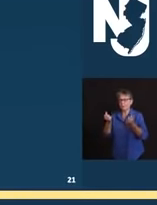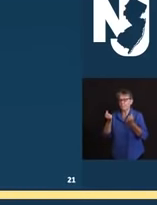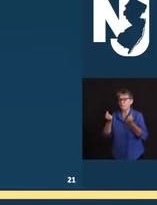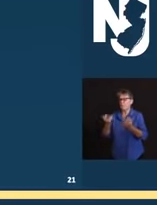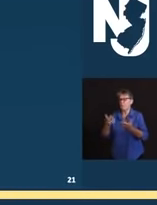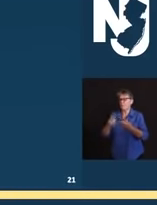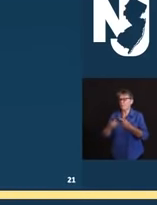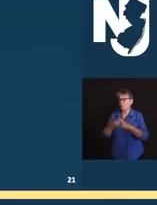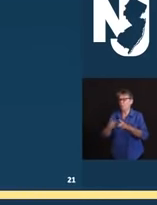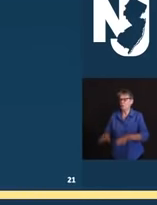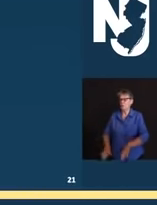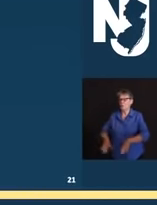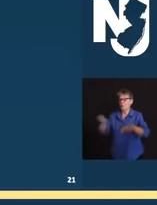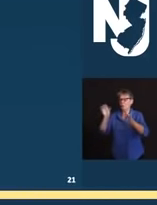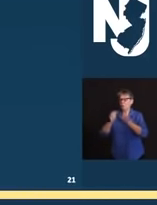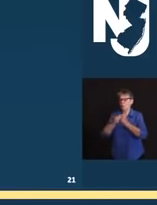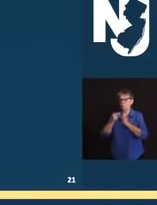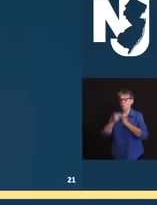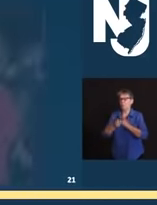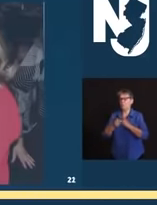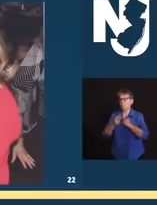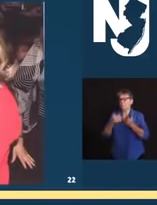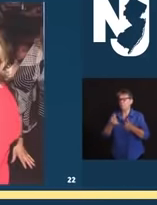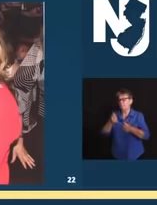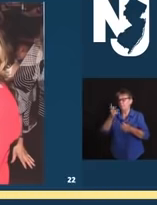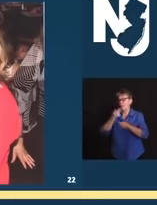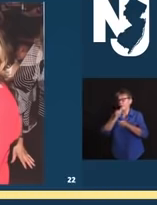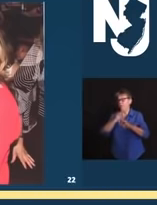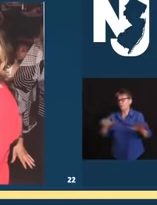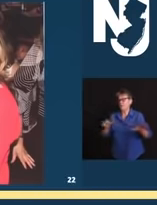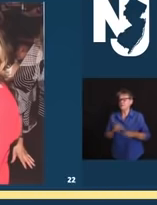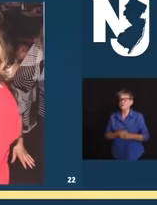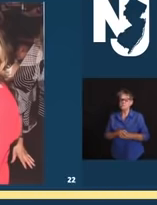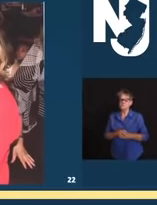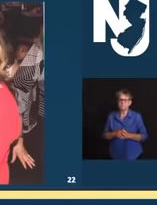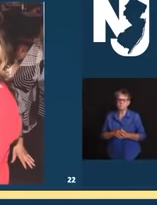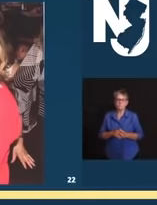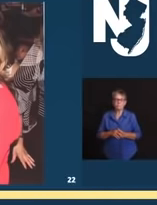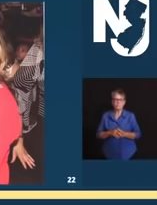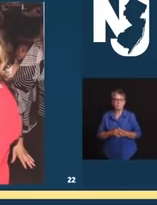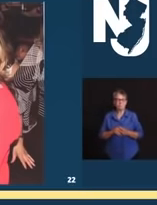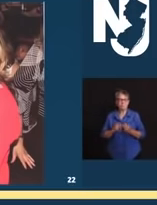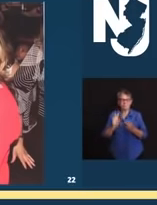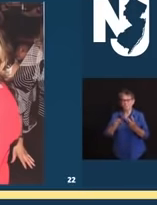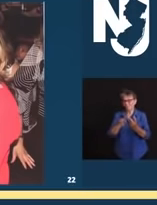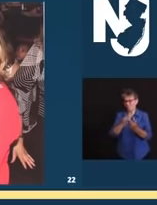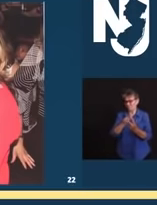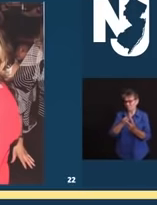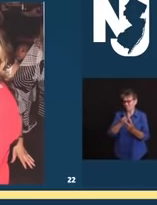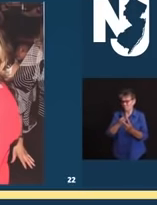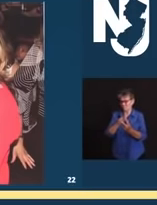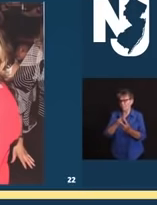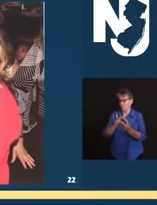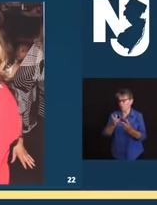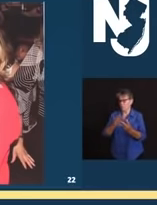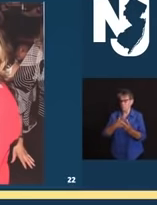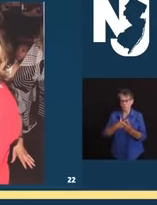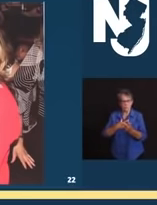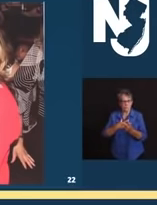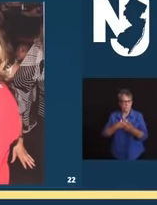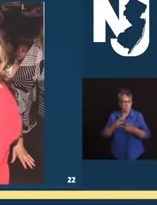over you. Two others, and this is another crushing story, who have been lost were